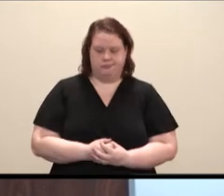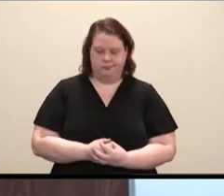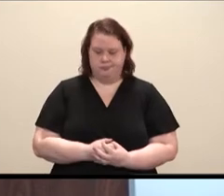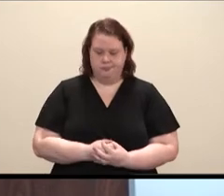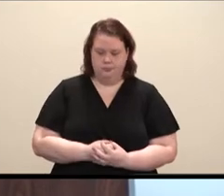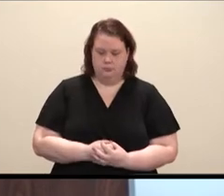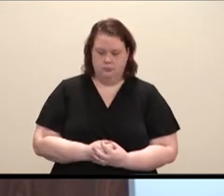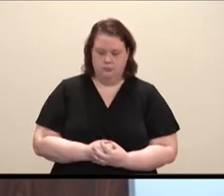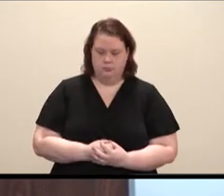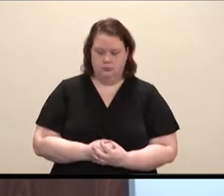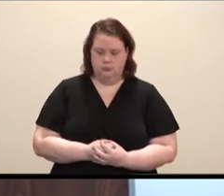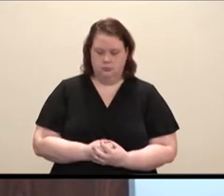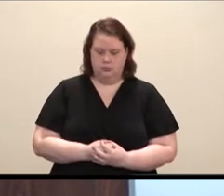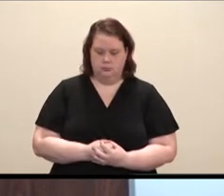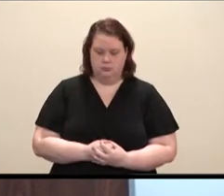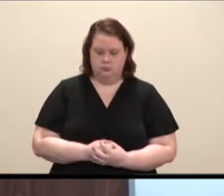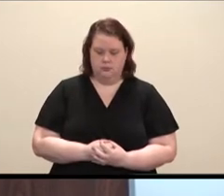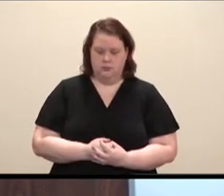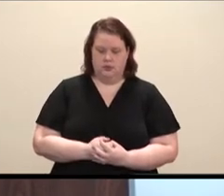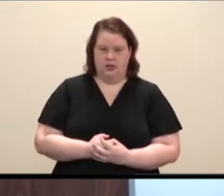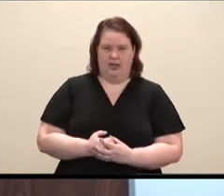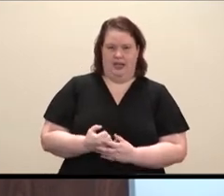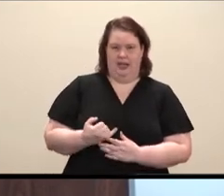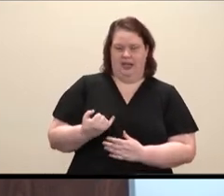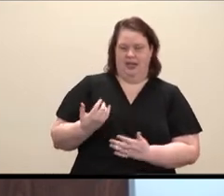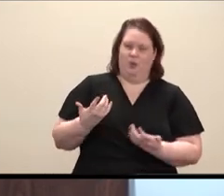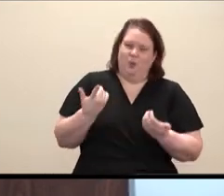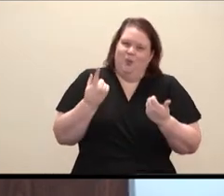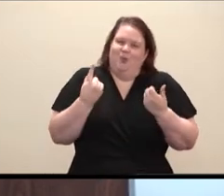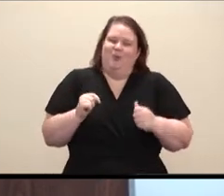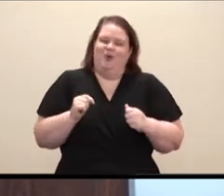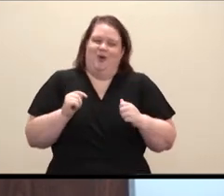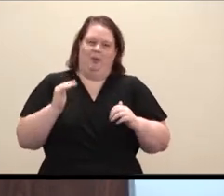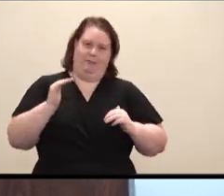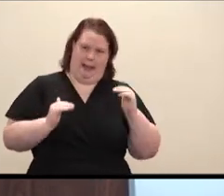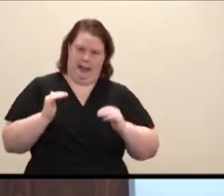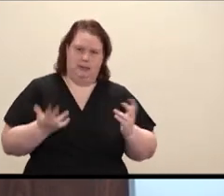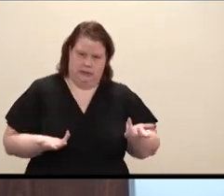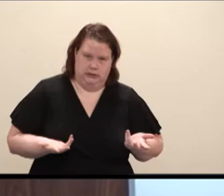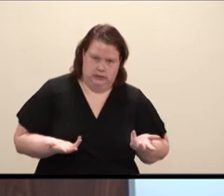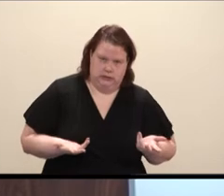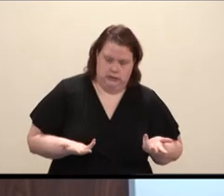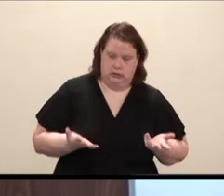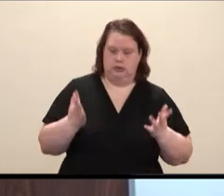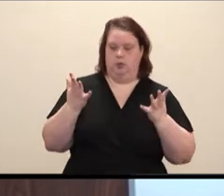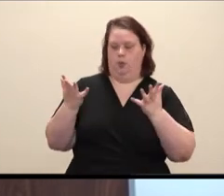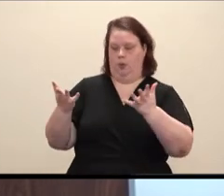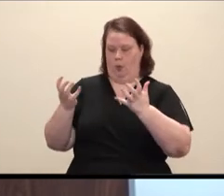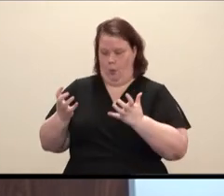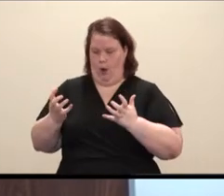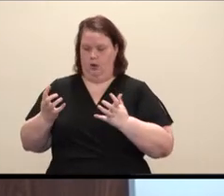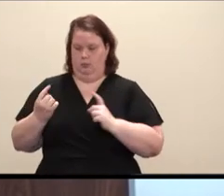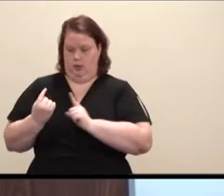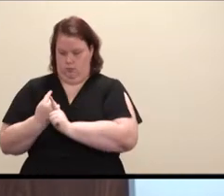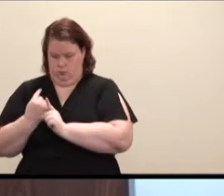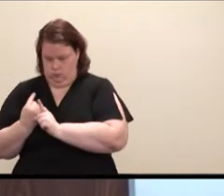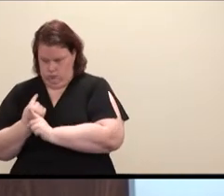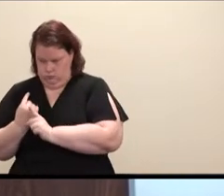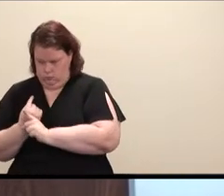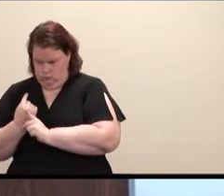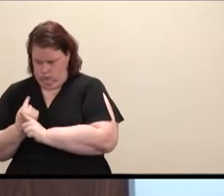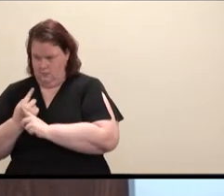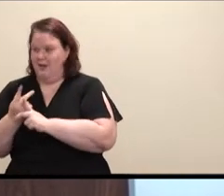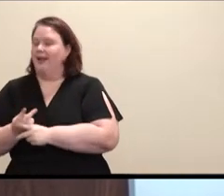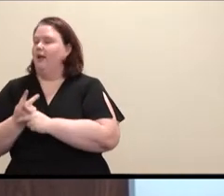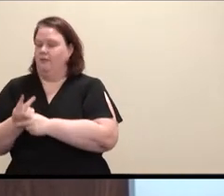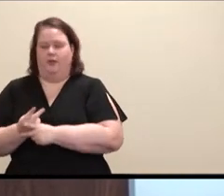If I were to be too conservative there, we try to strike that balance, right? We want to be conservative, and I think we've done that there. But if we